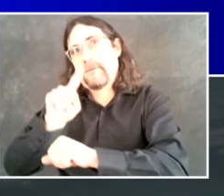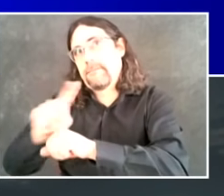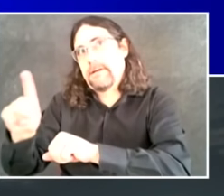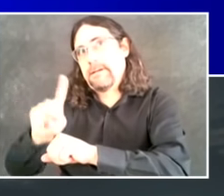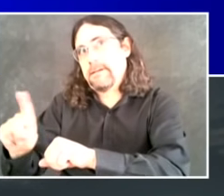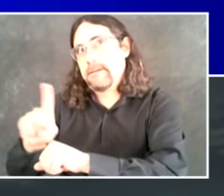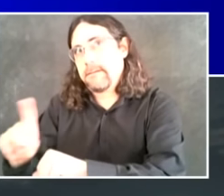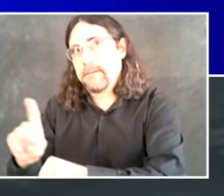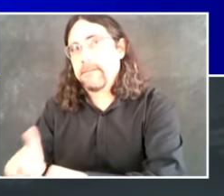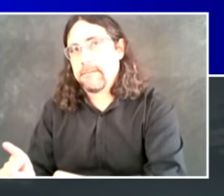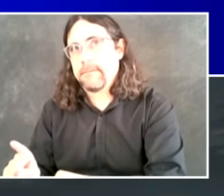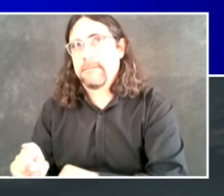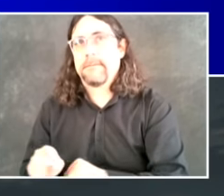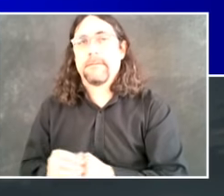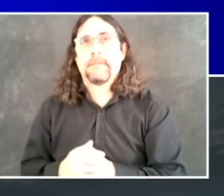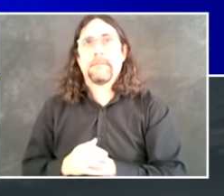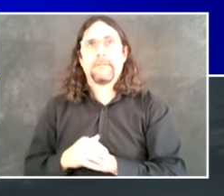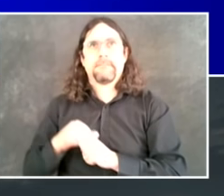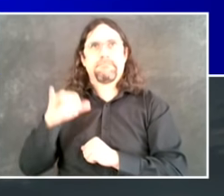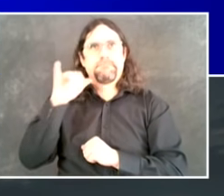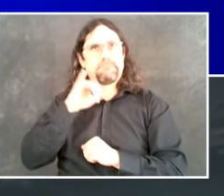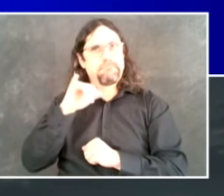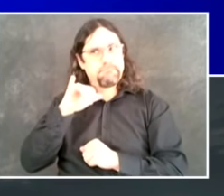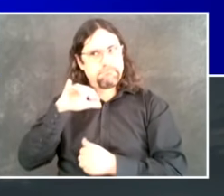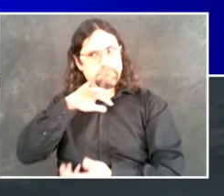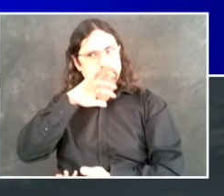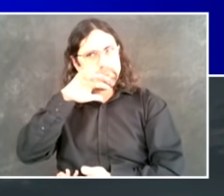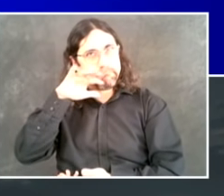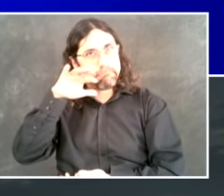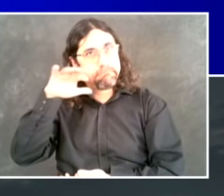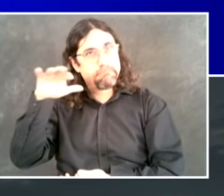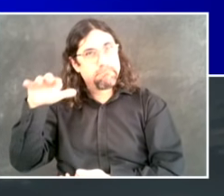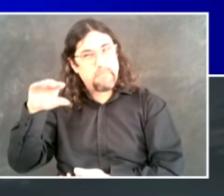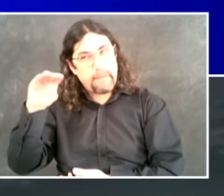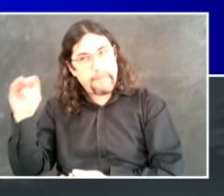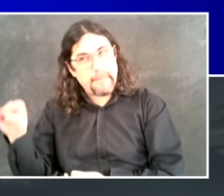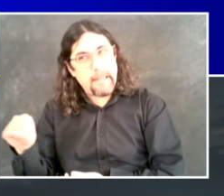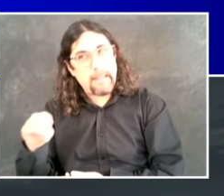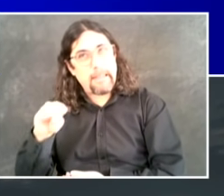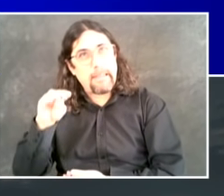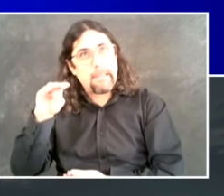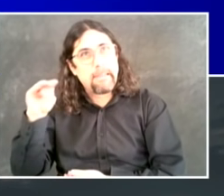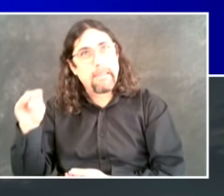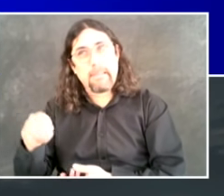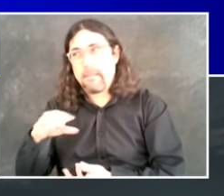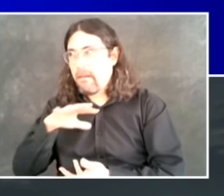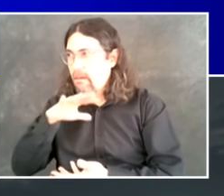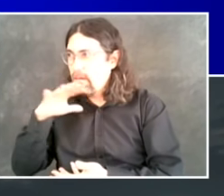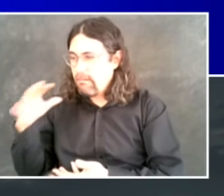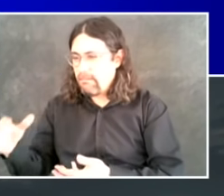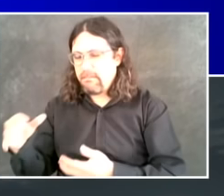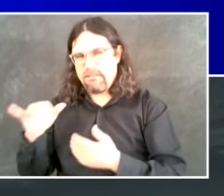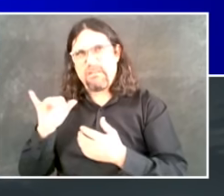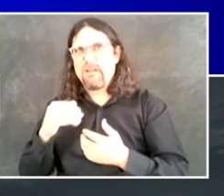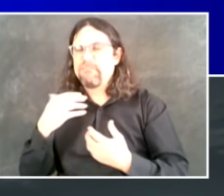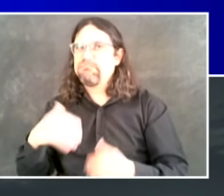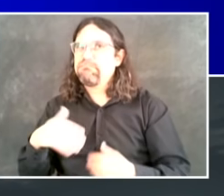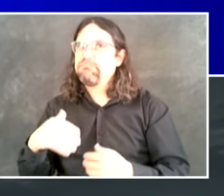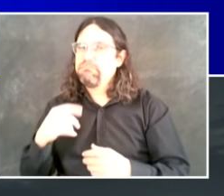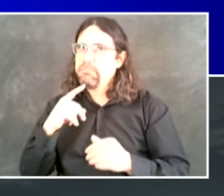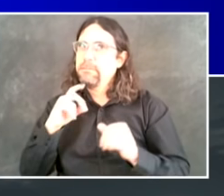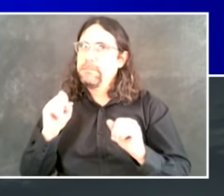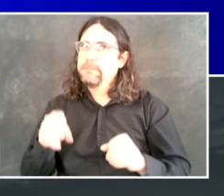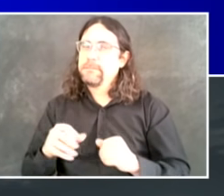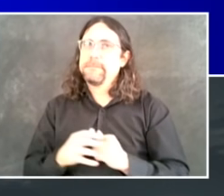A staggering number, but we can do that if that's what we need to do to keep people safe and to keep them